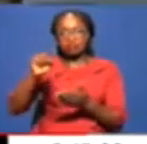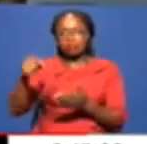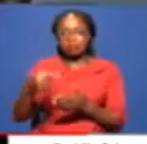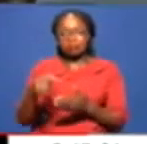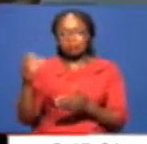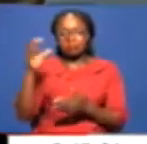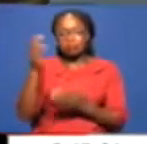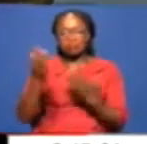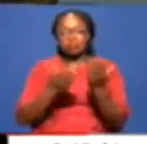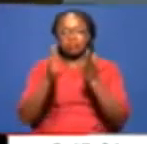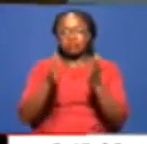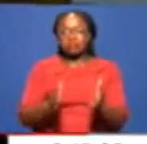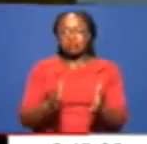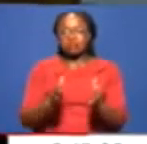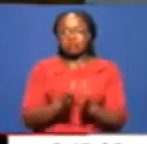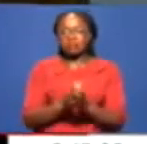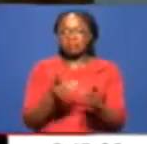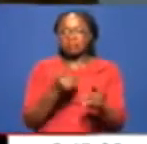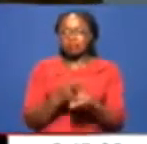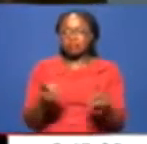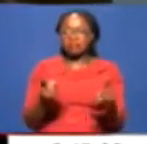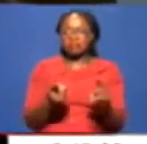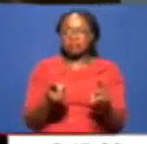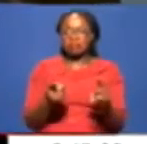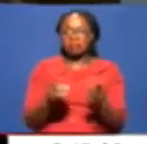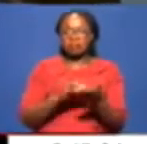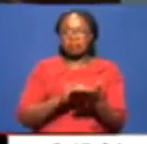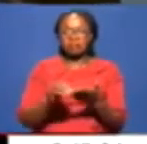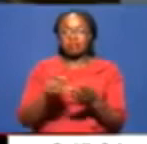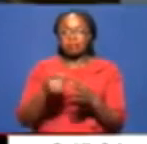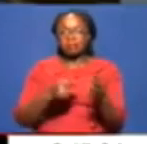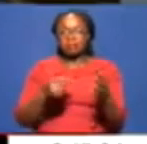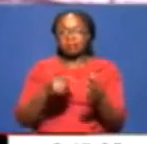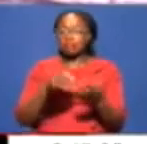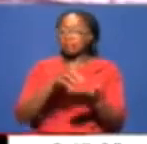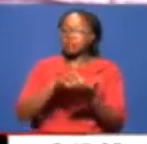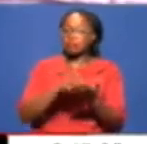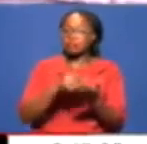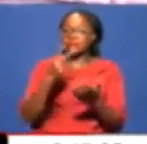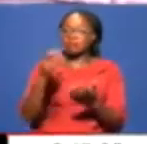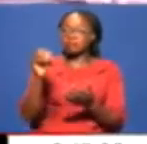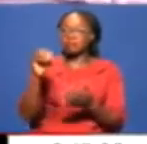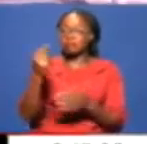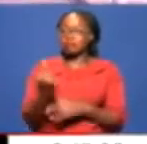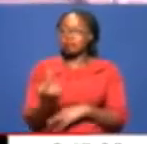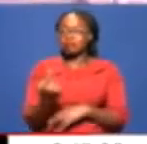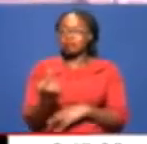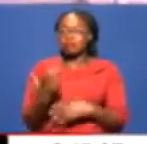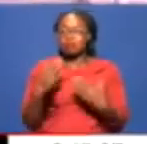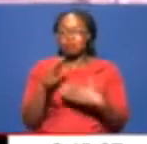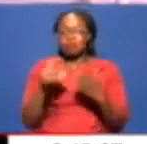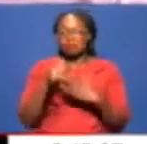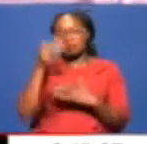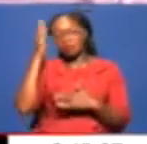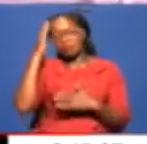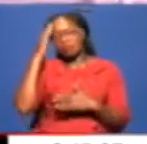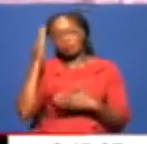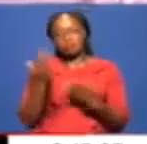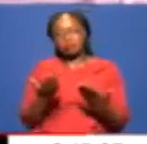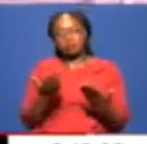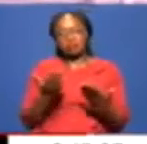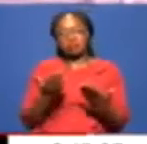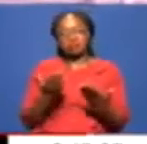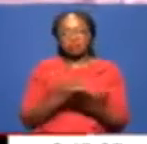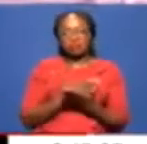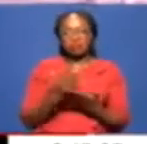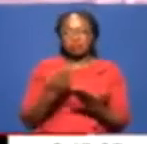servants. However, Leakey was sacked from his cabinet post in 2001. I think everybody knows that we've had some enormous scandals